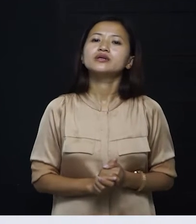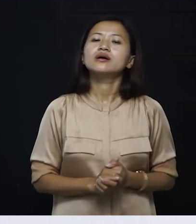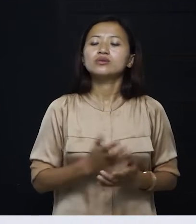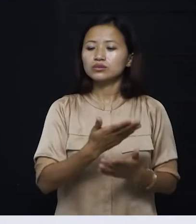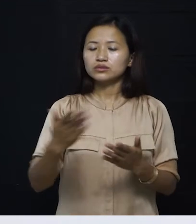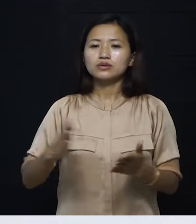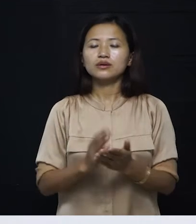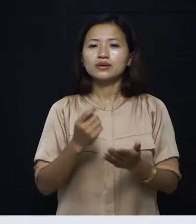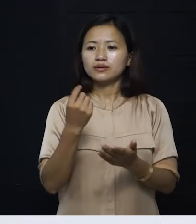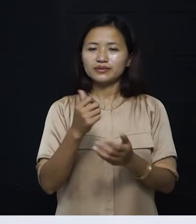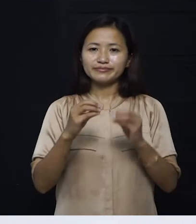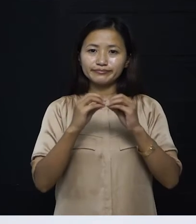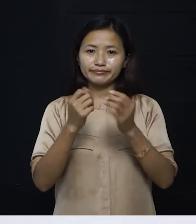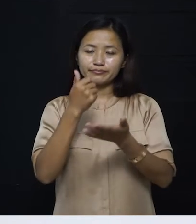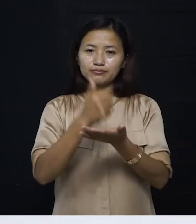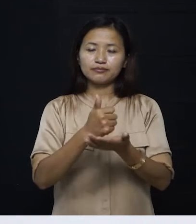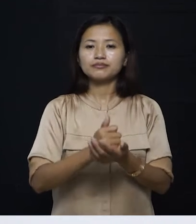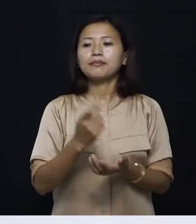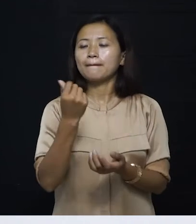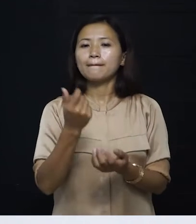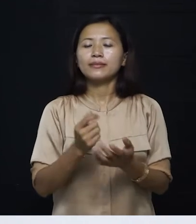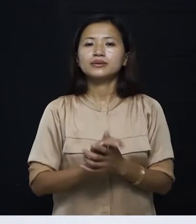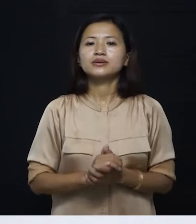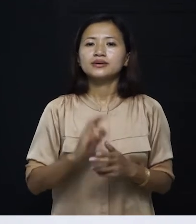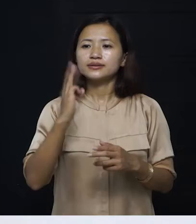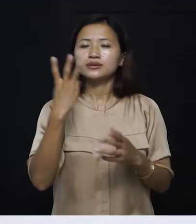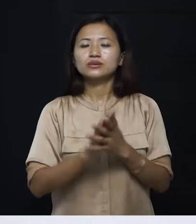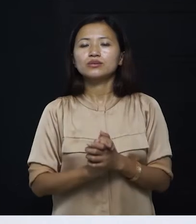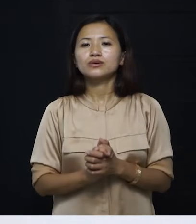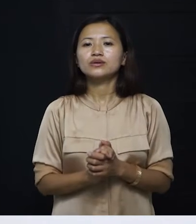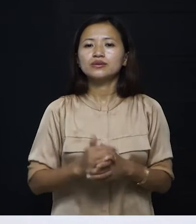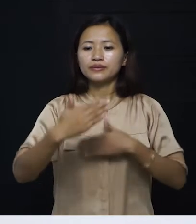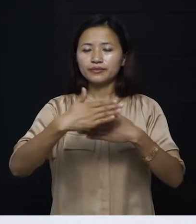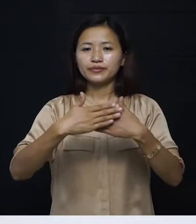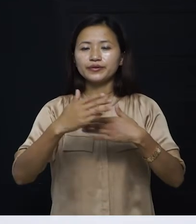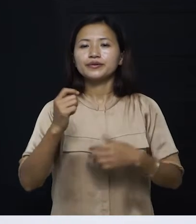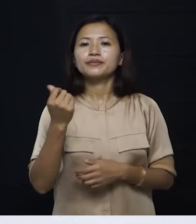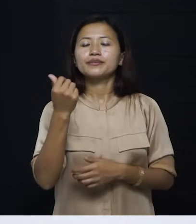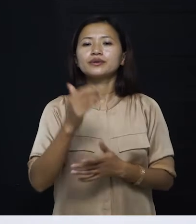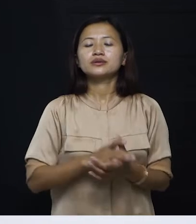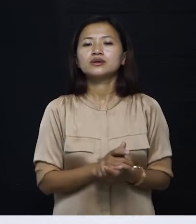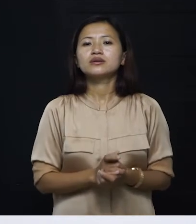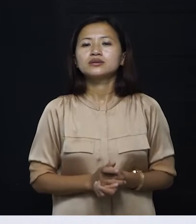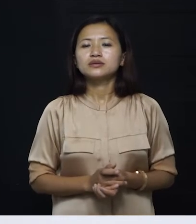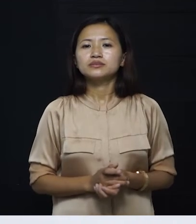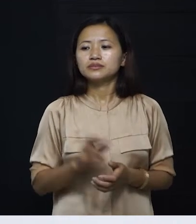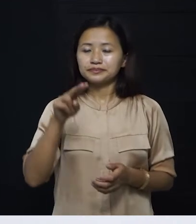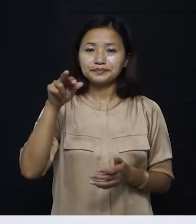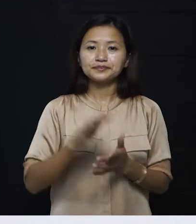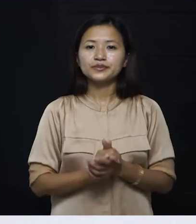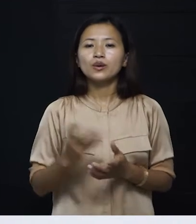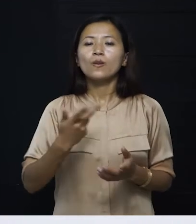as bank money. Okay, then the third one is, we call it as near money. So near money